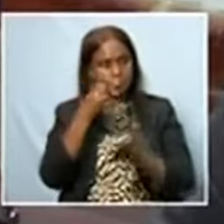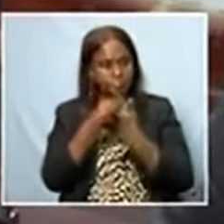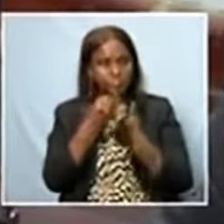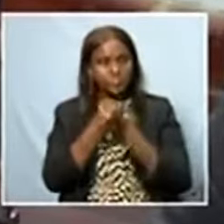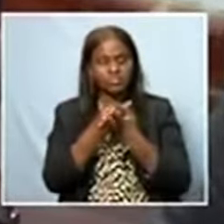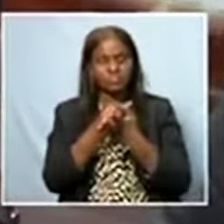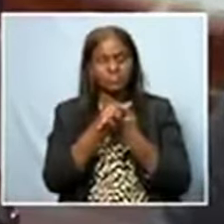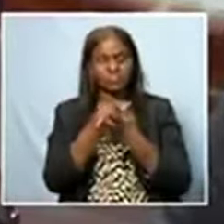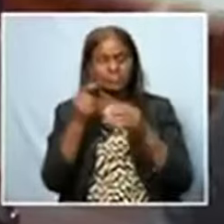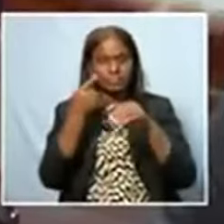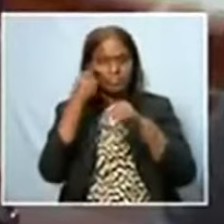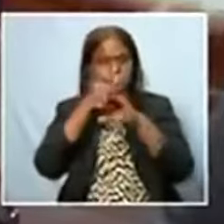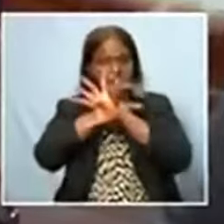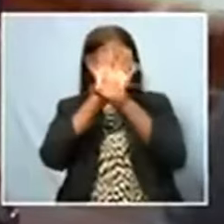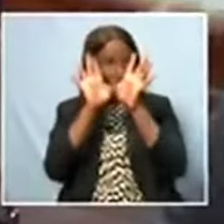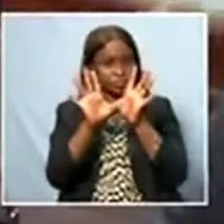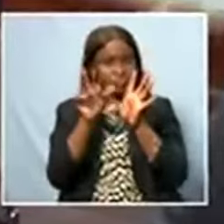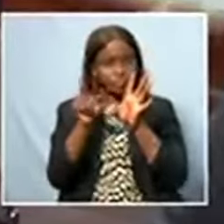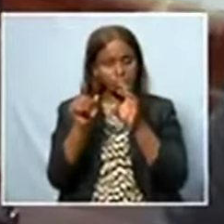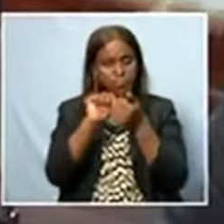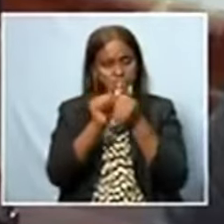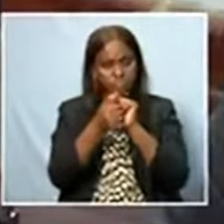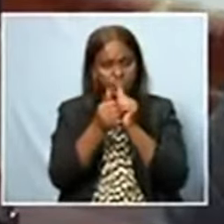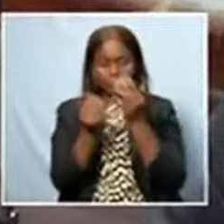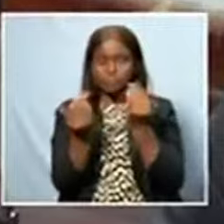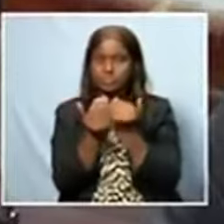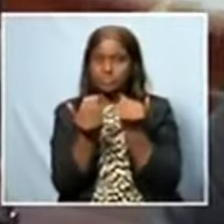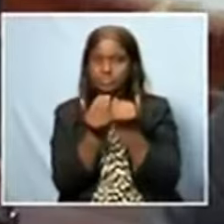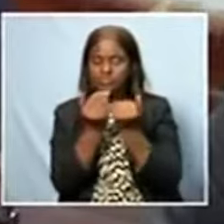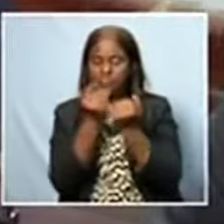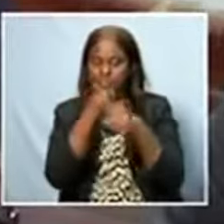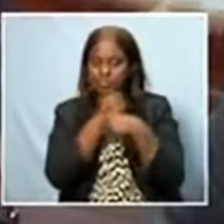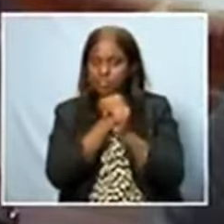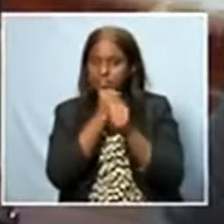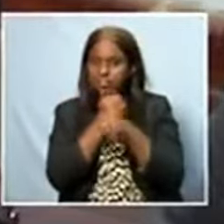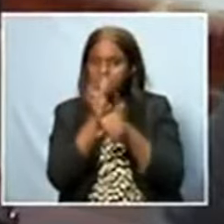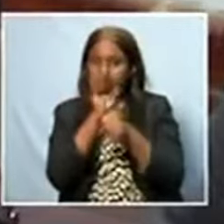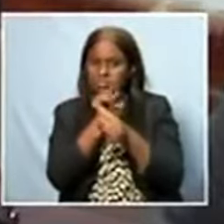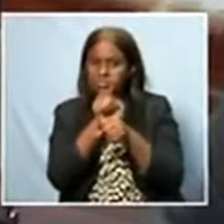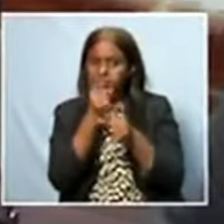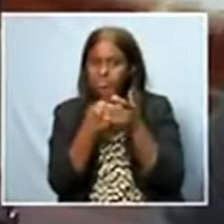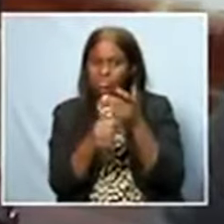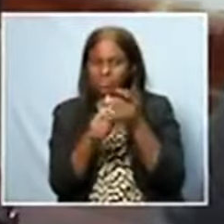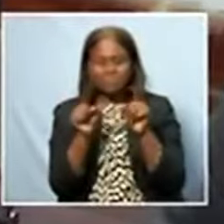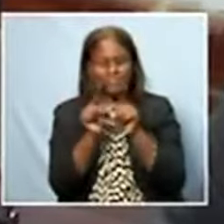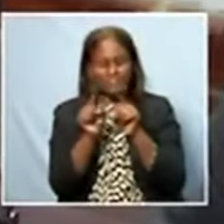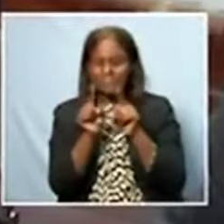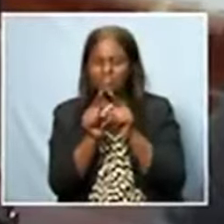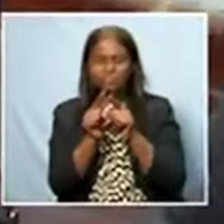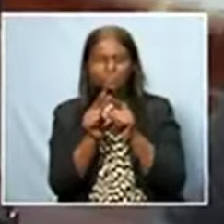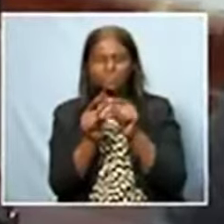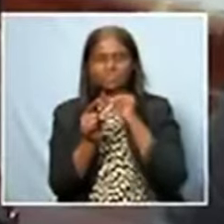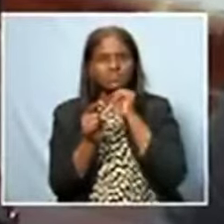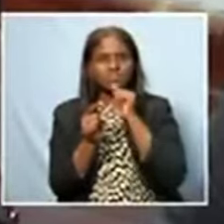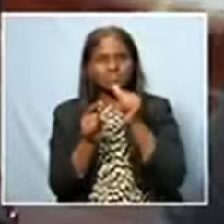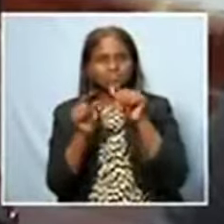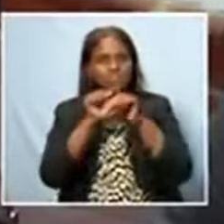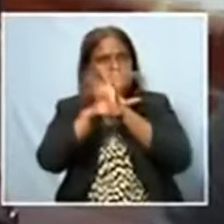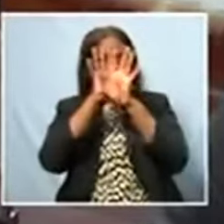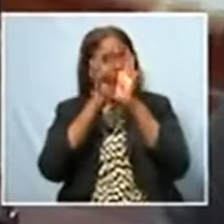the clarification that the amendment seeks to make is that it wasn't